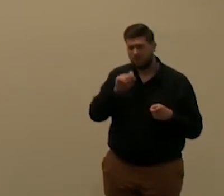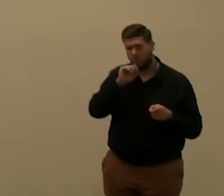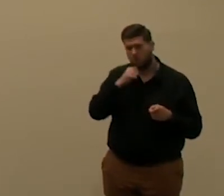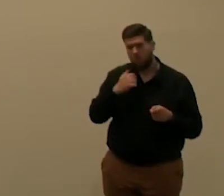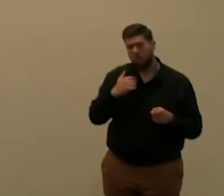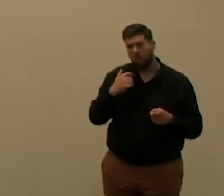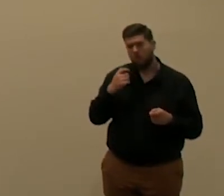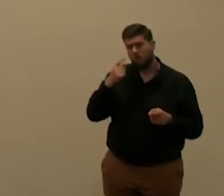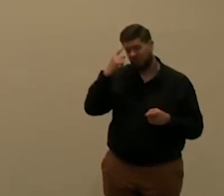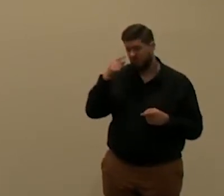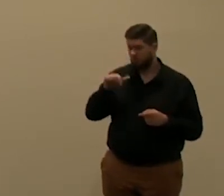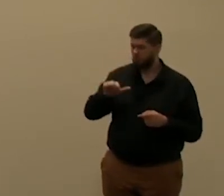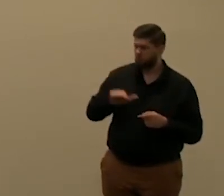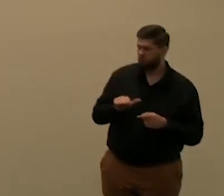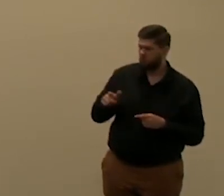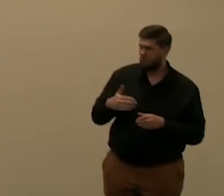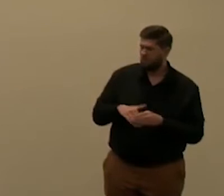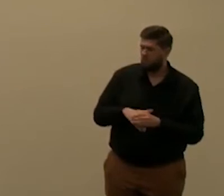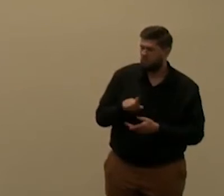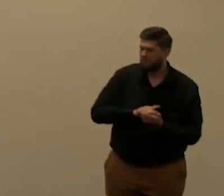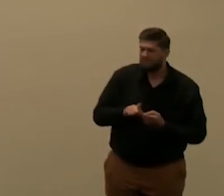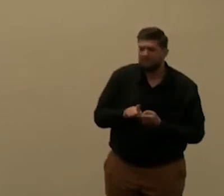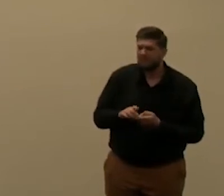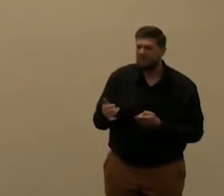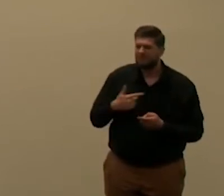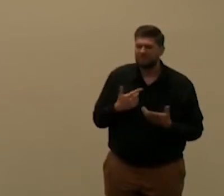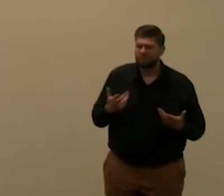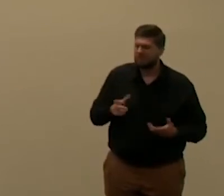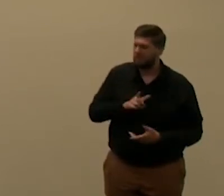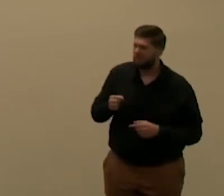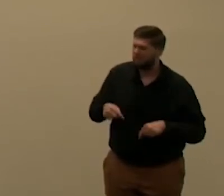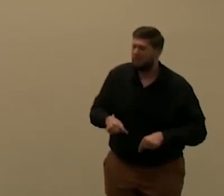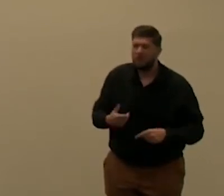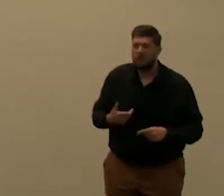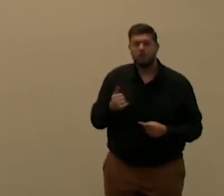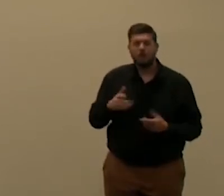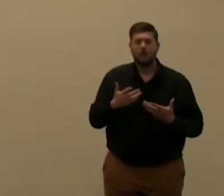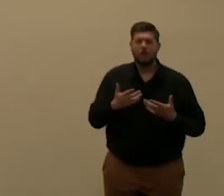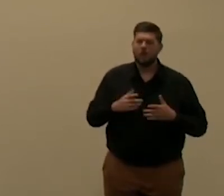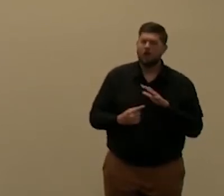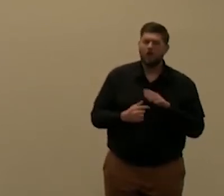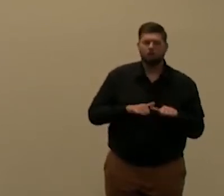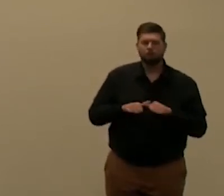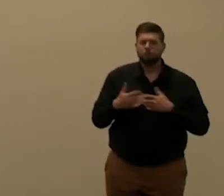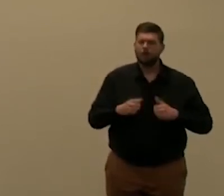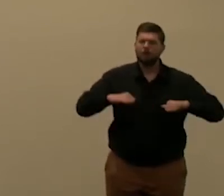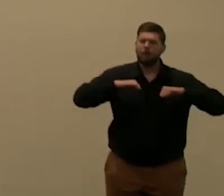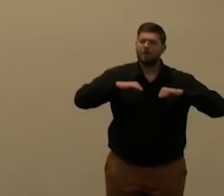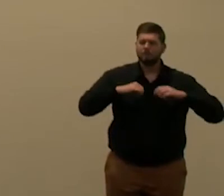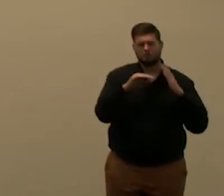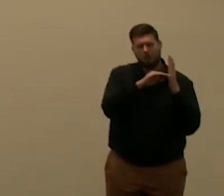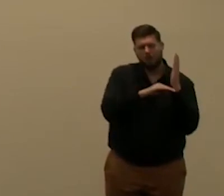should you be in the meeting? Are you not a redundant person in the meeting? Maybe there are multiple layers of management in the meeting. Maybe that's not